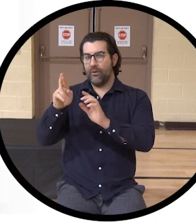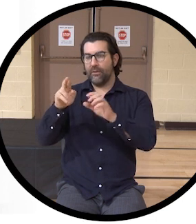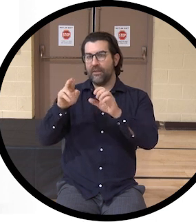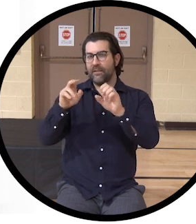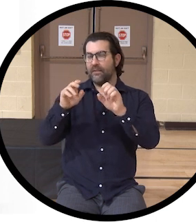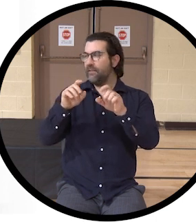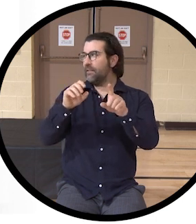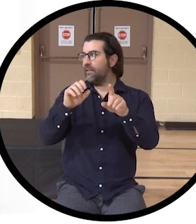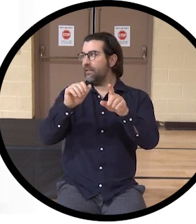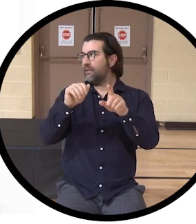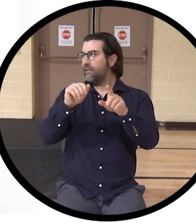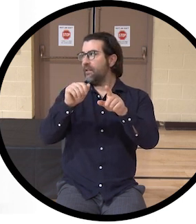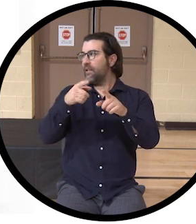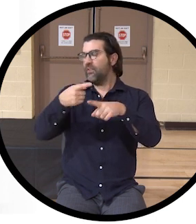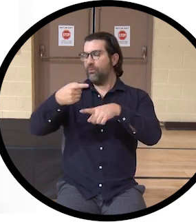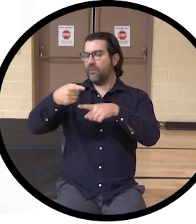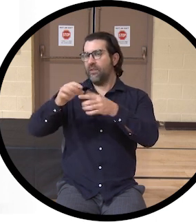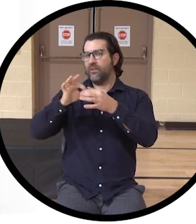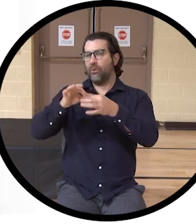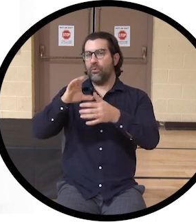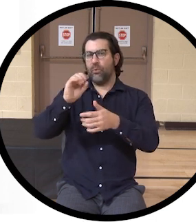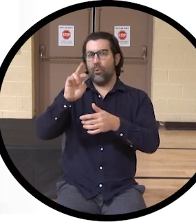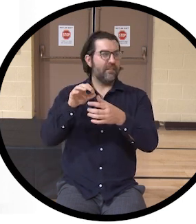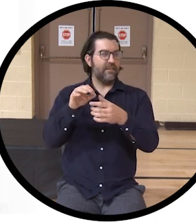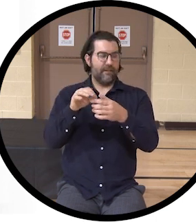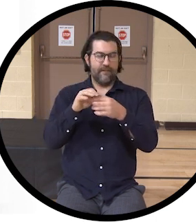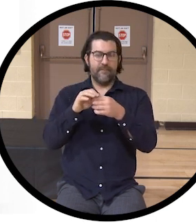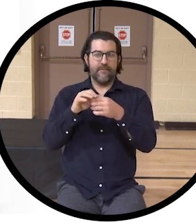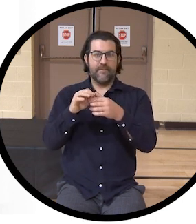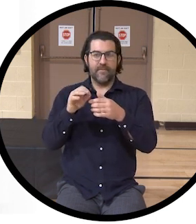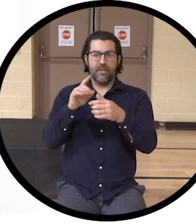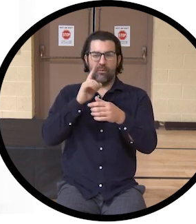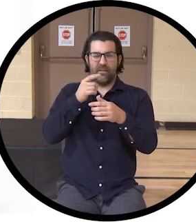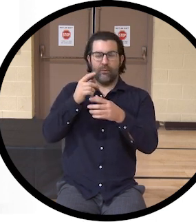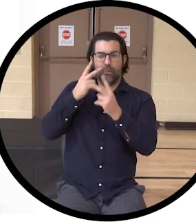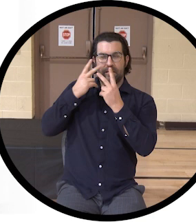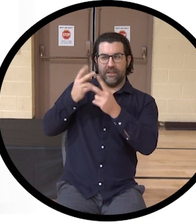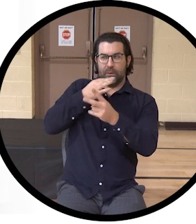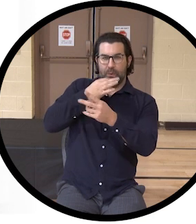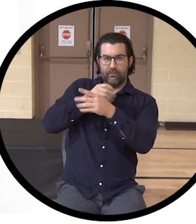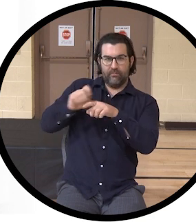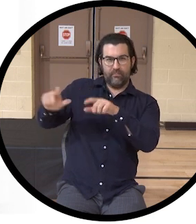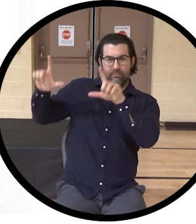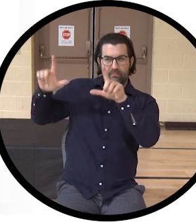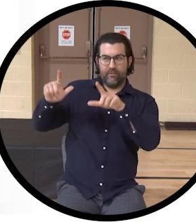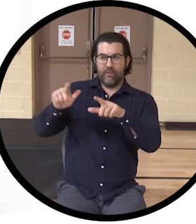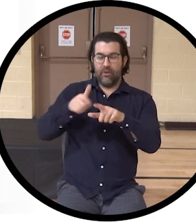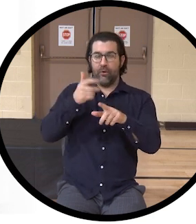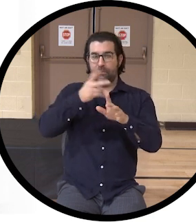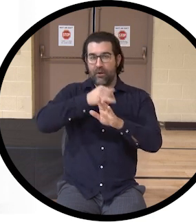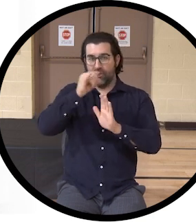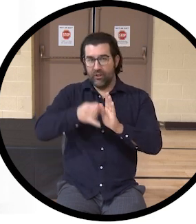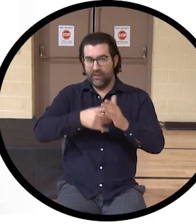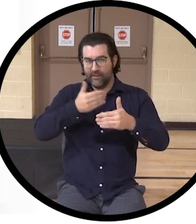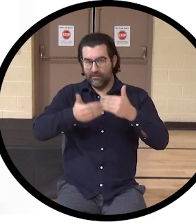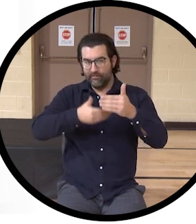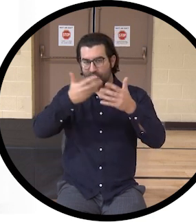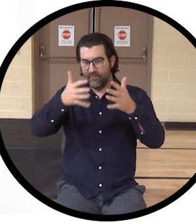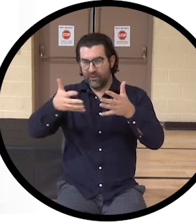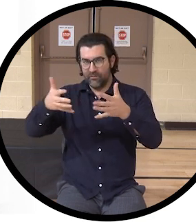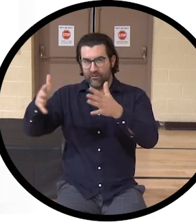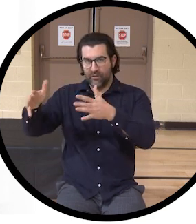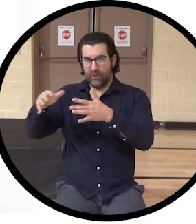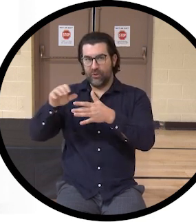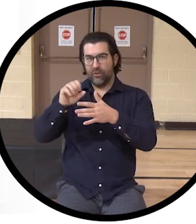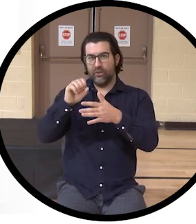corridor connection. And you'll see that on a map in a second. Similar projects or adjacent projects were completed in 2022, Stanton